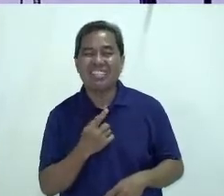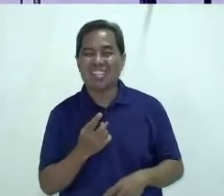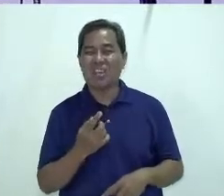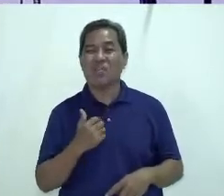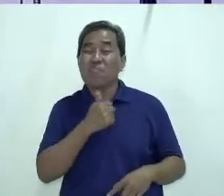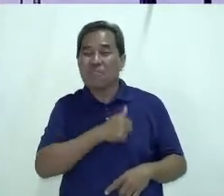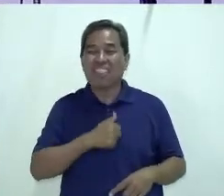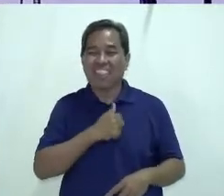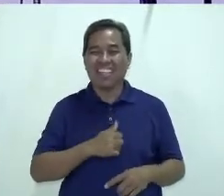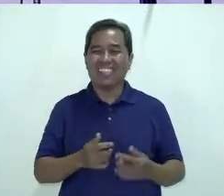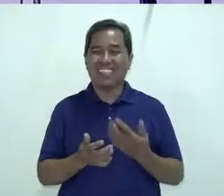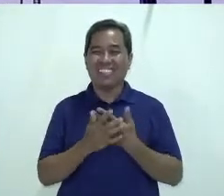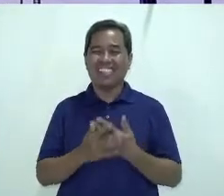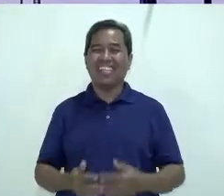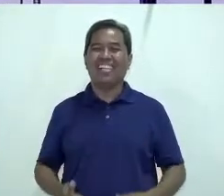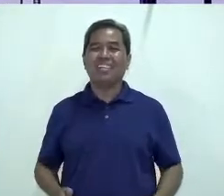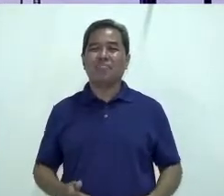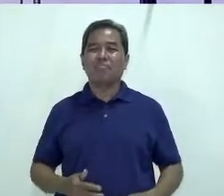All right.